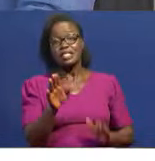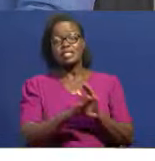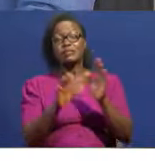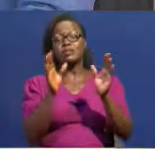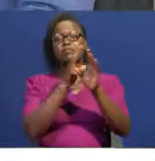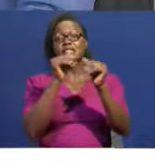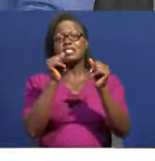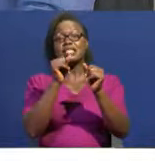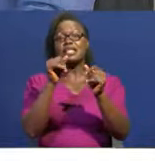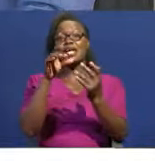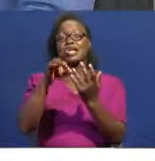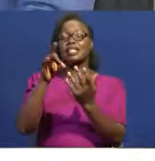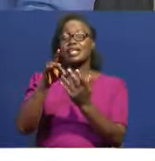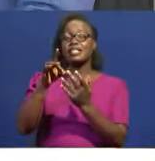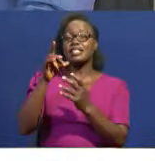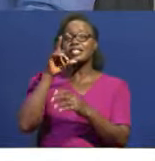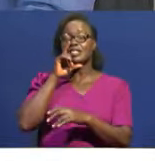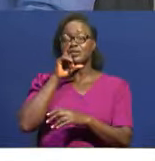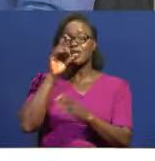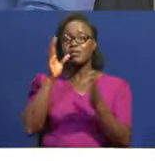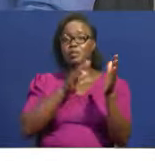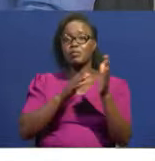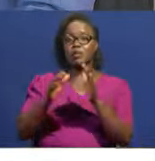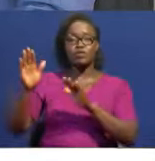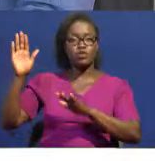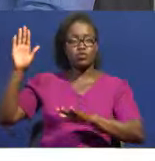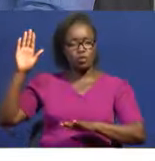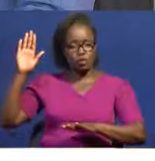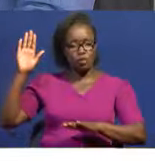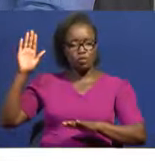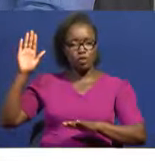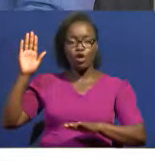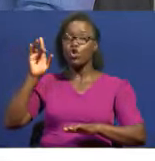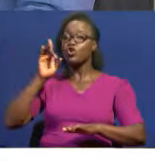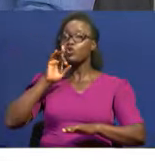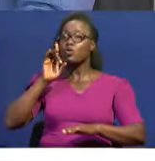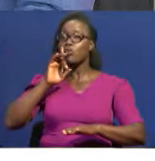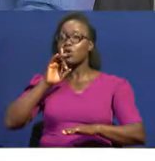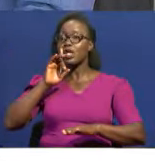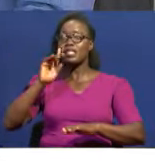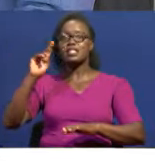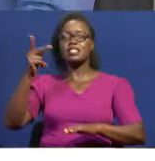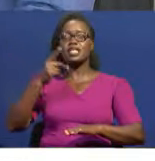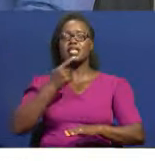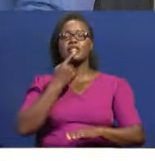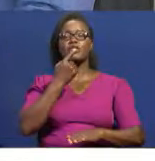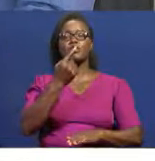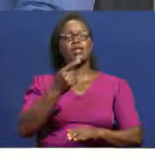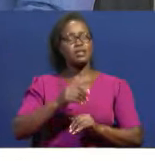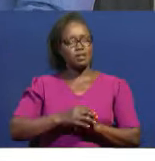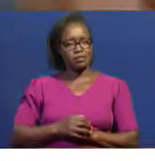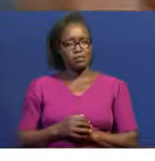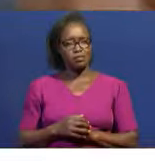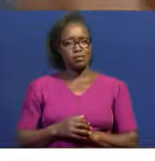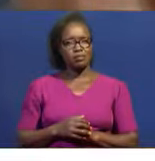deputy president-elect Kithure Kindiki prepares to assume office as the second in command?